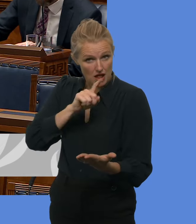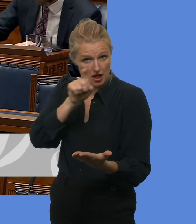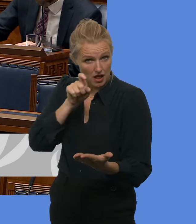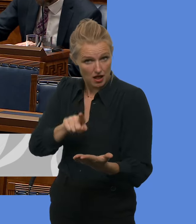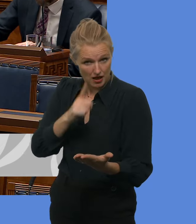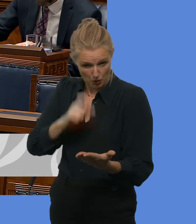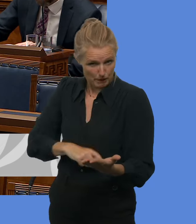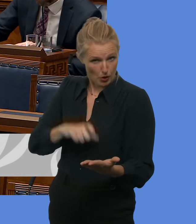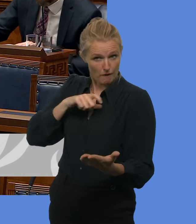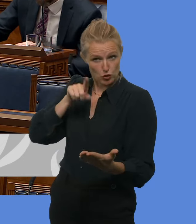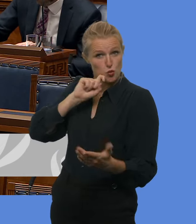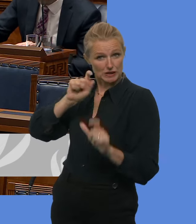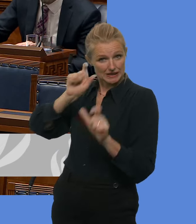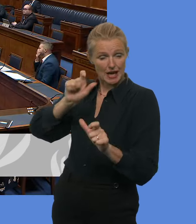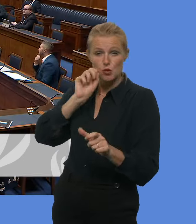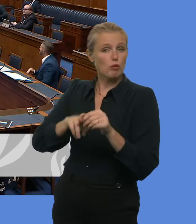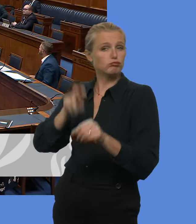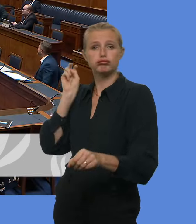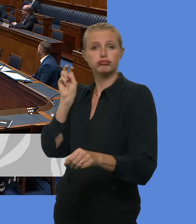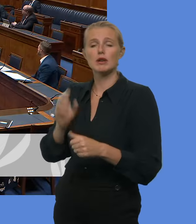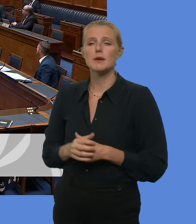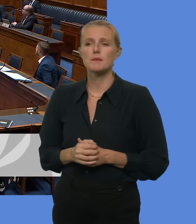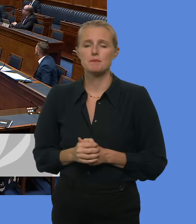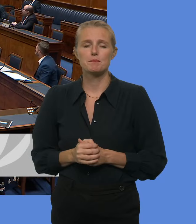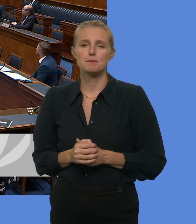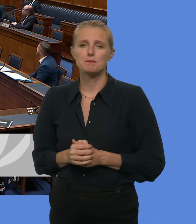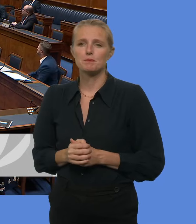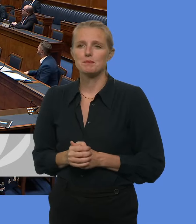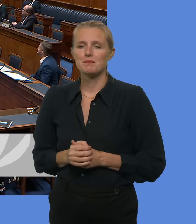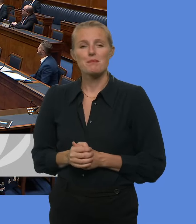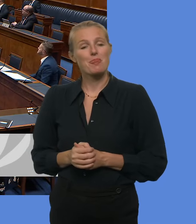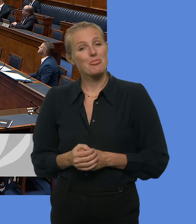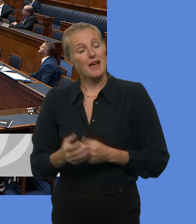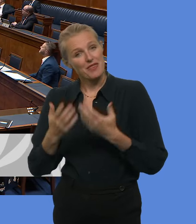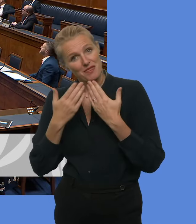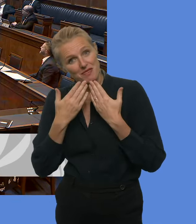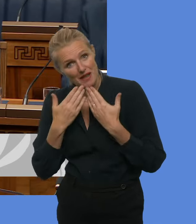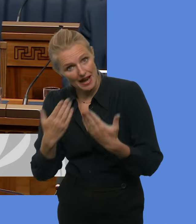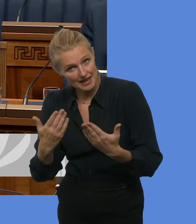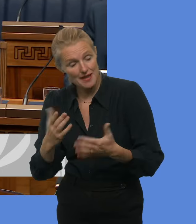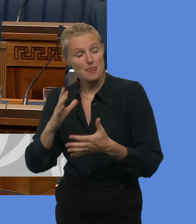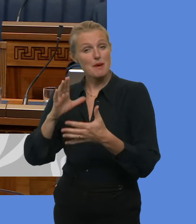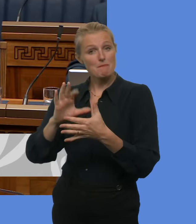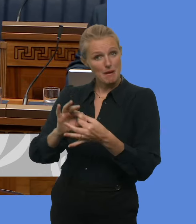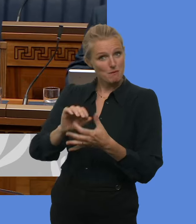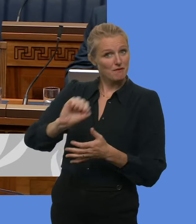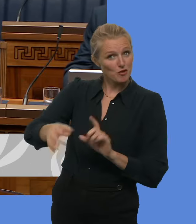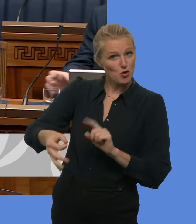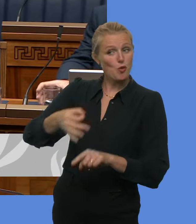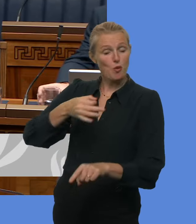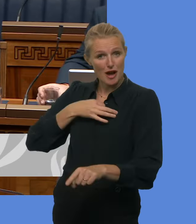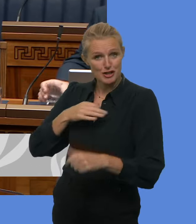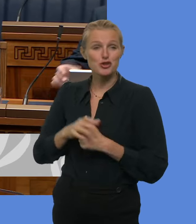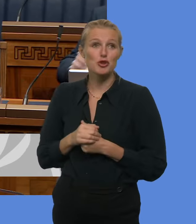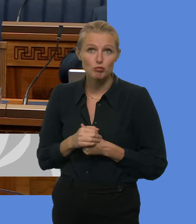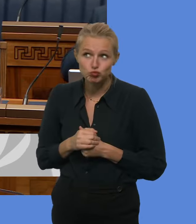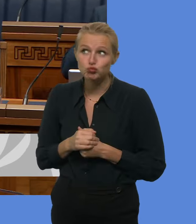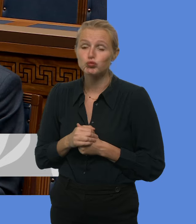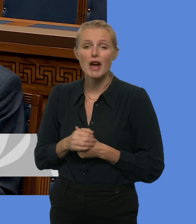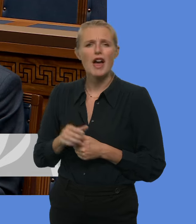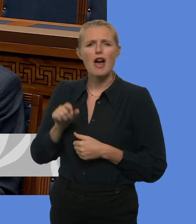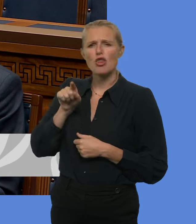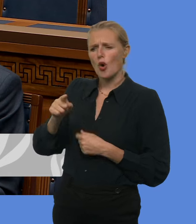document that succeeds it? I thank the member for his question. Perhaps some of those issues are